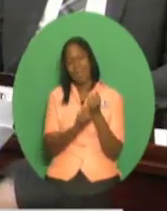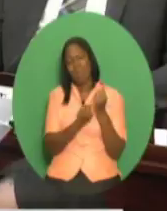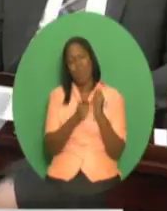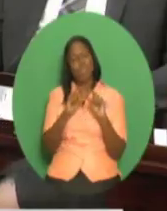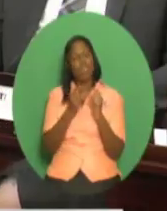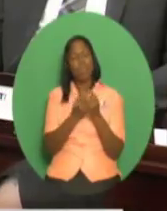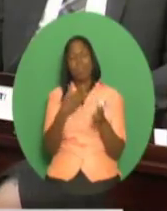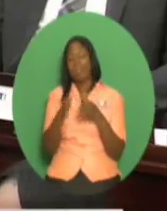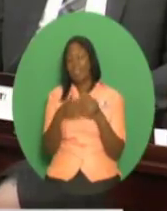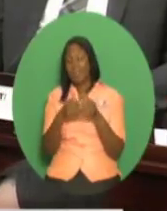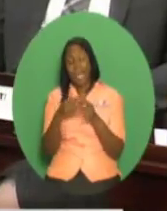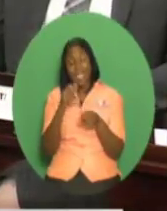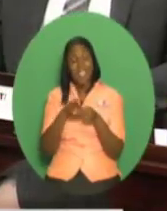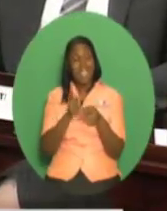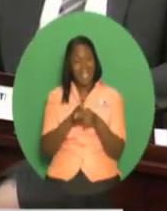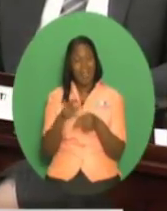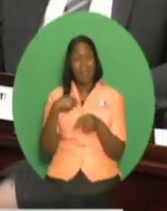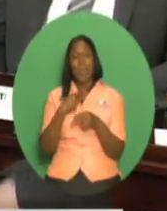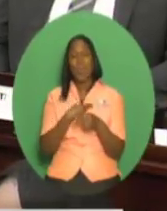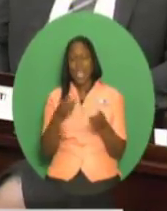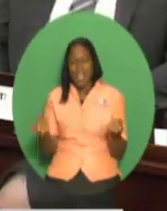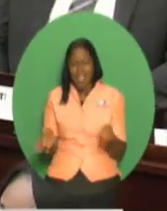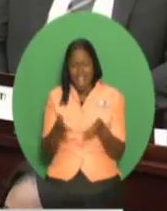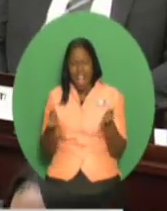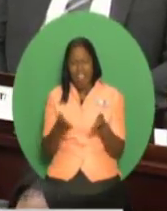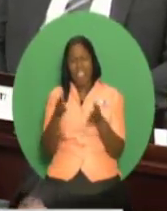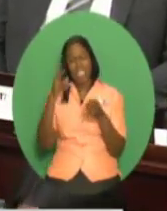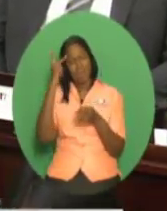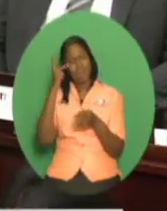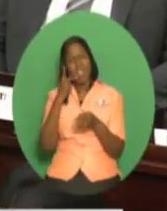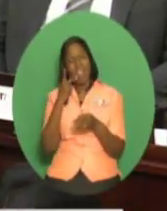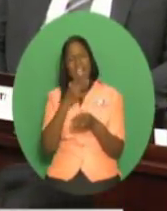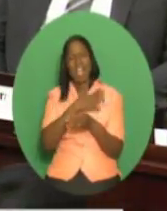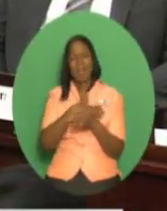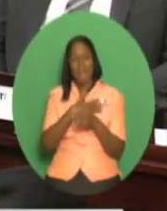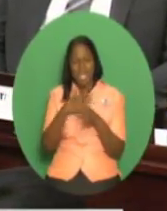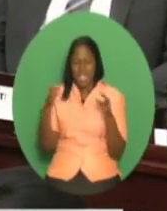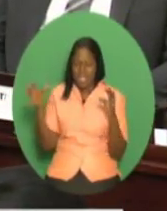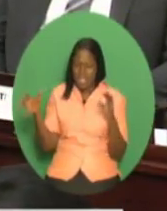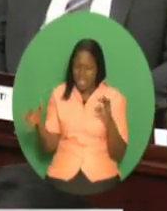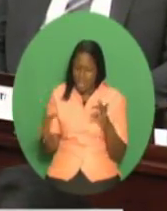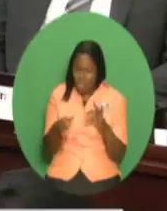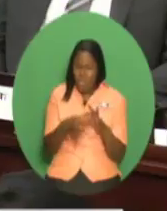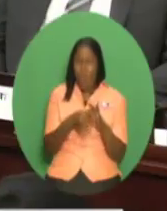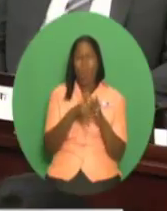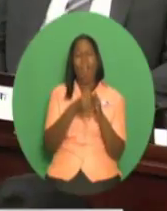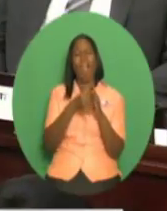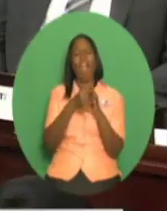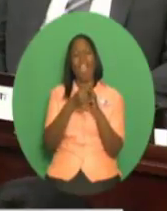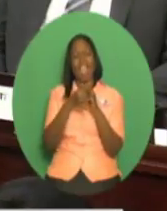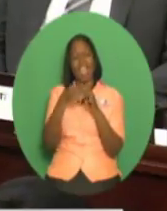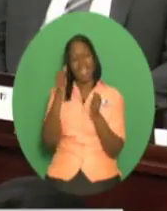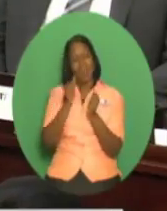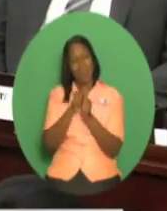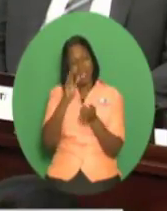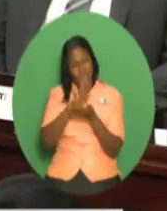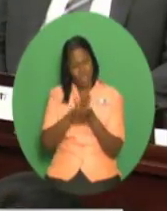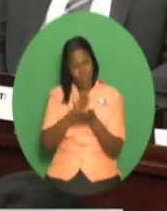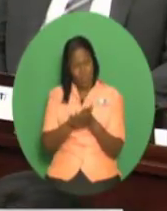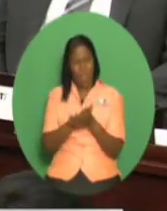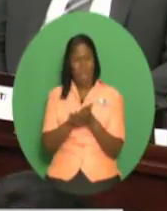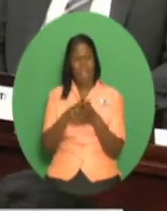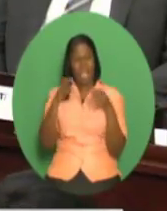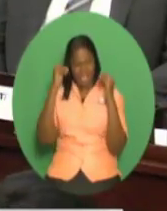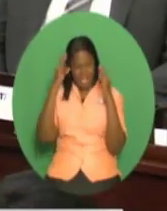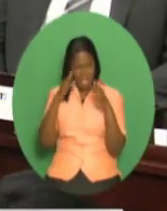our parents to effectively join hands with the school community, in particular the teachers and